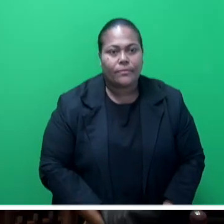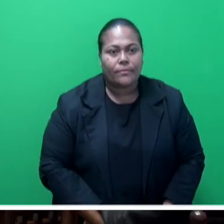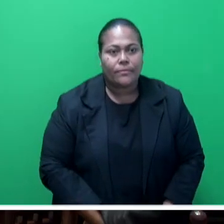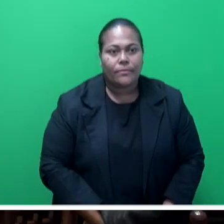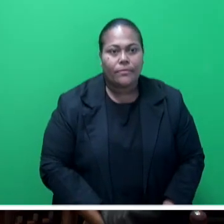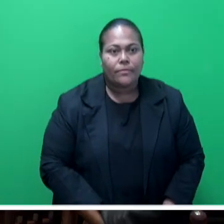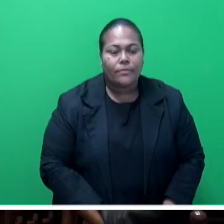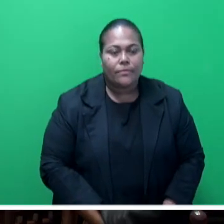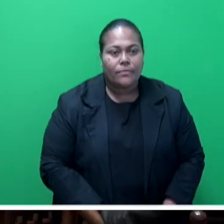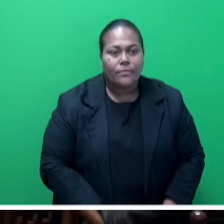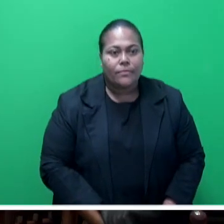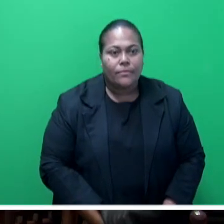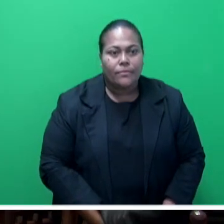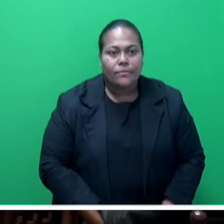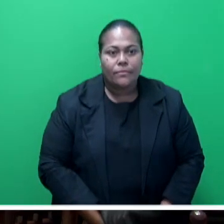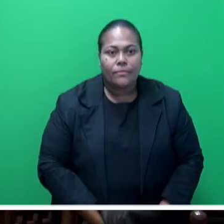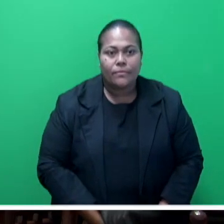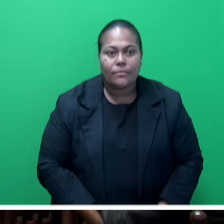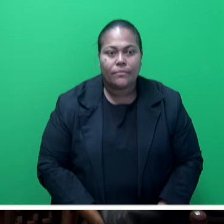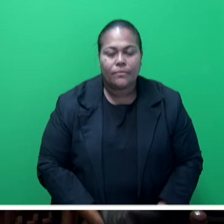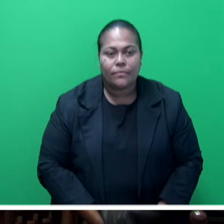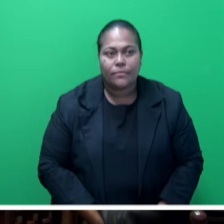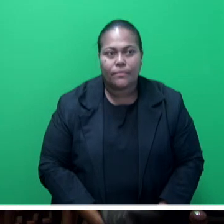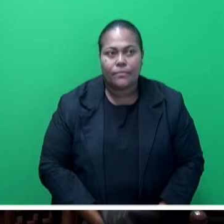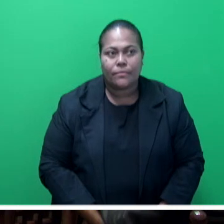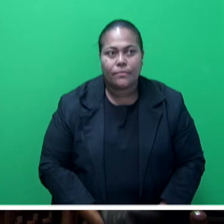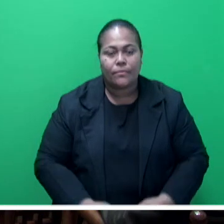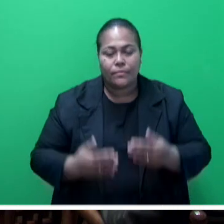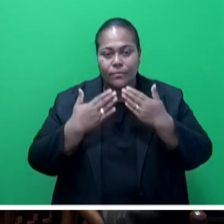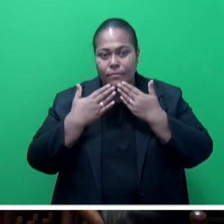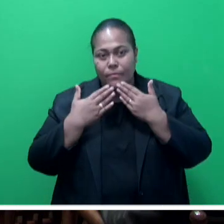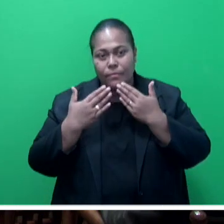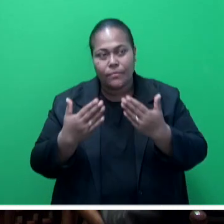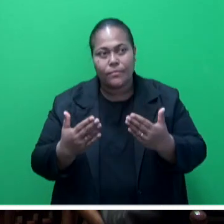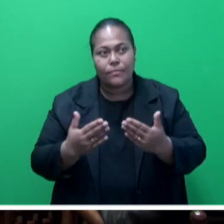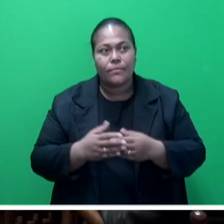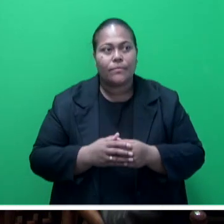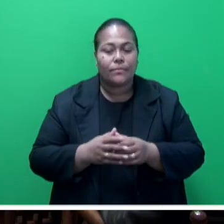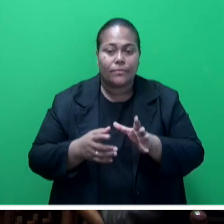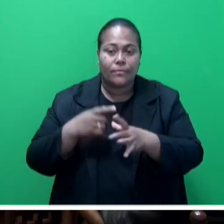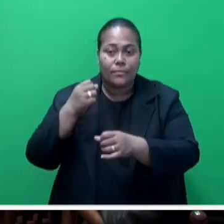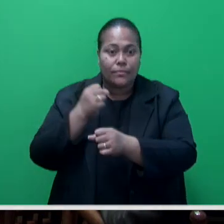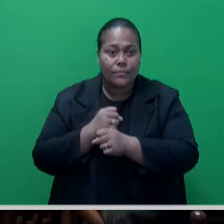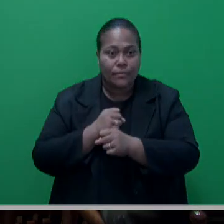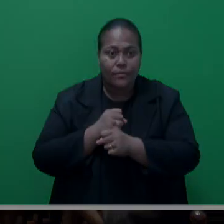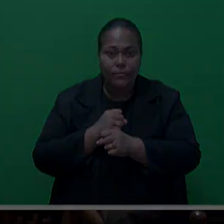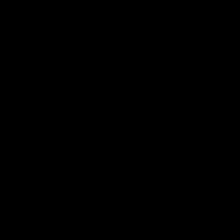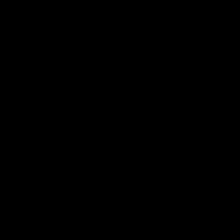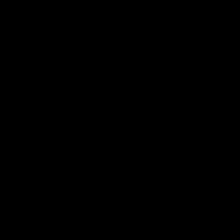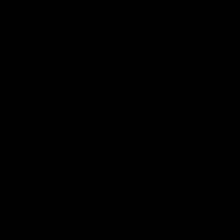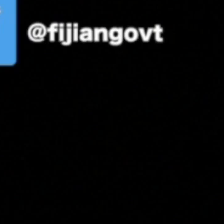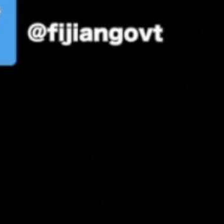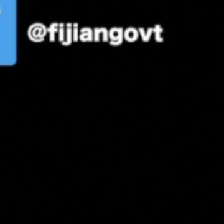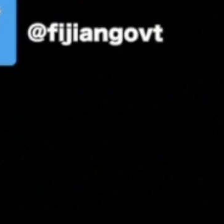I thank the Attorney General and Minister for Economy for his ministerial statement.